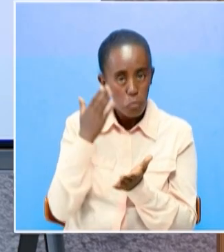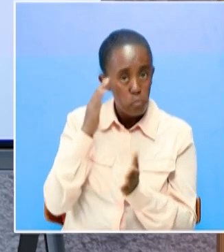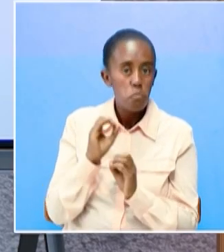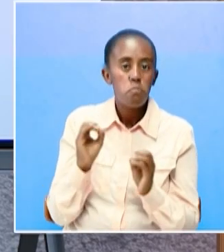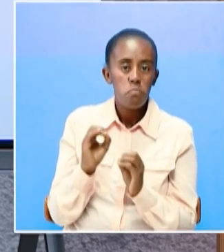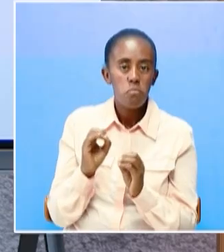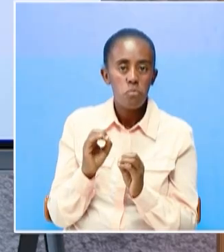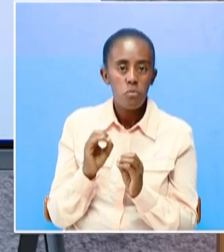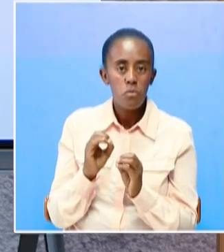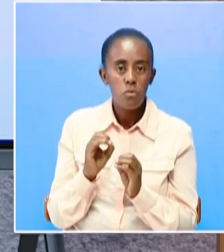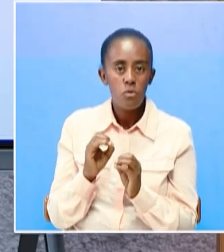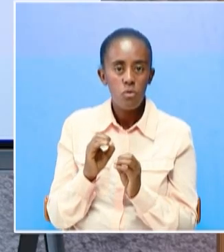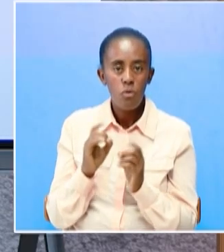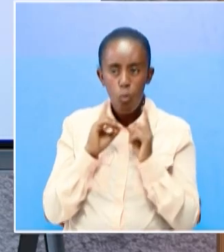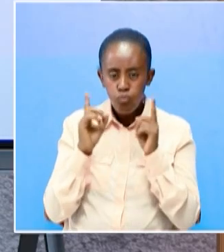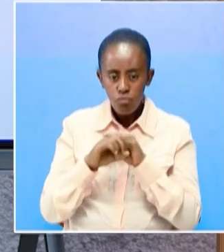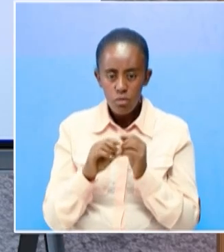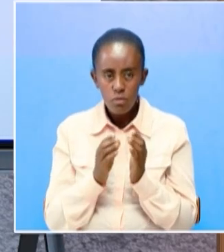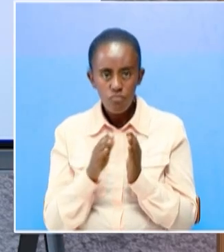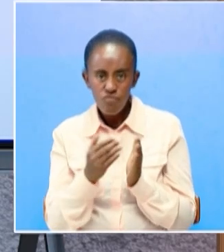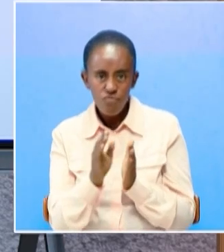please don't tell to anybody